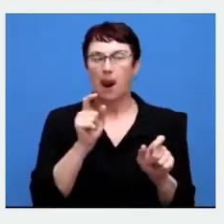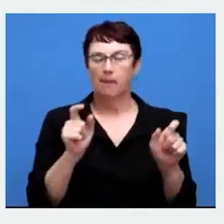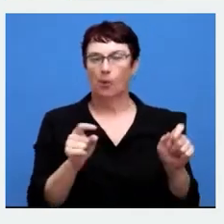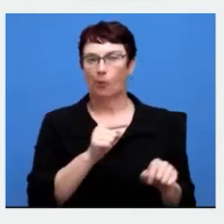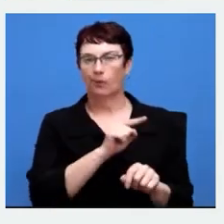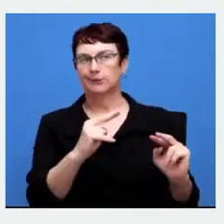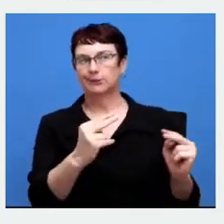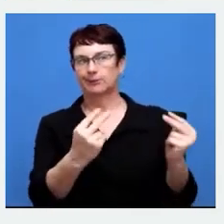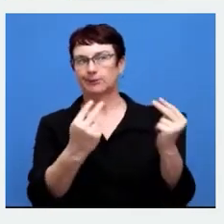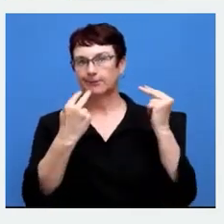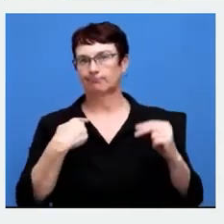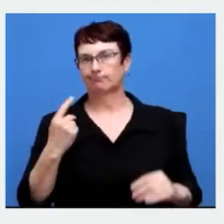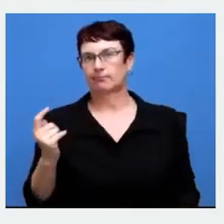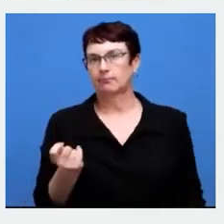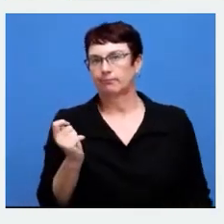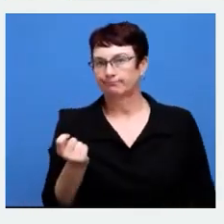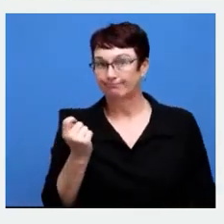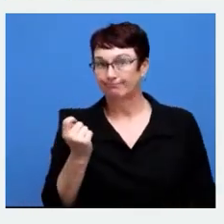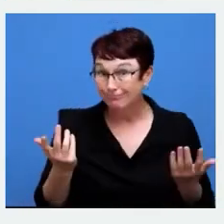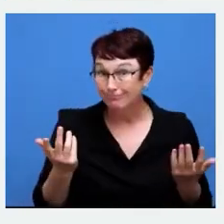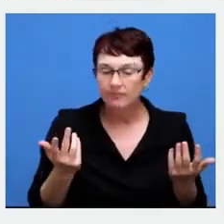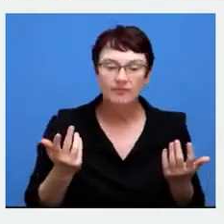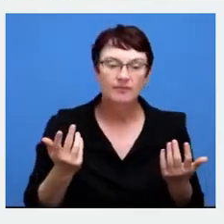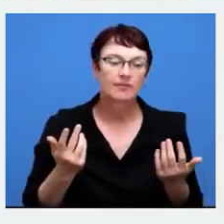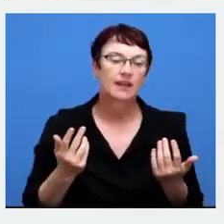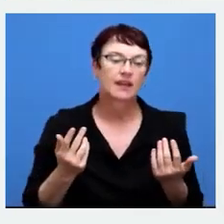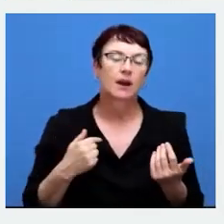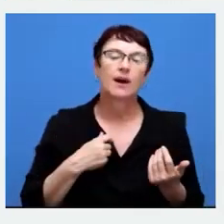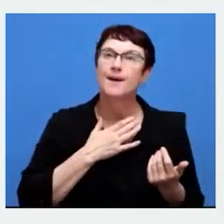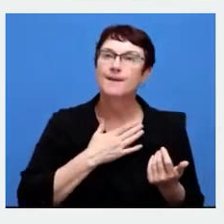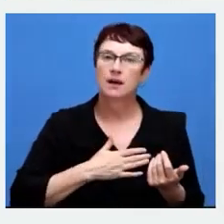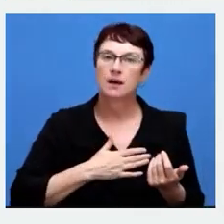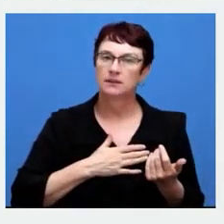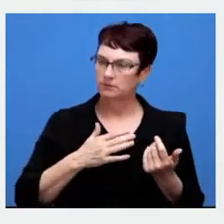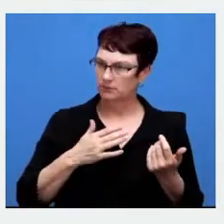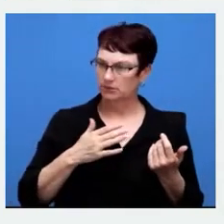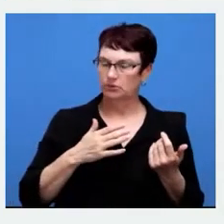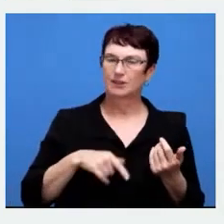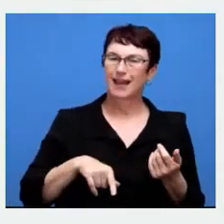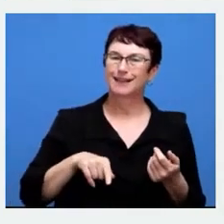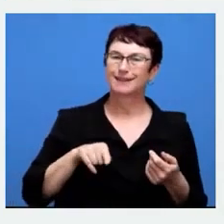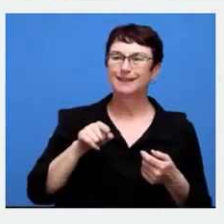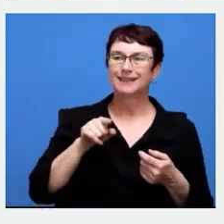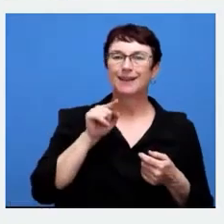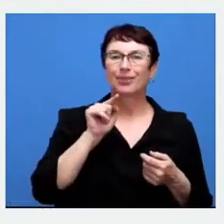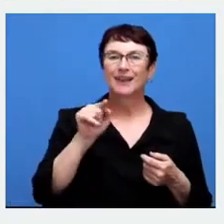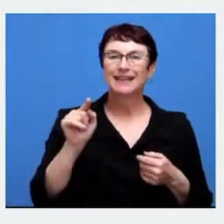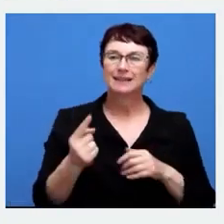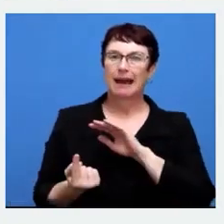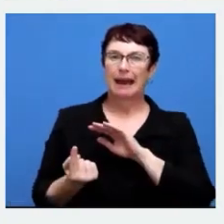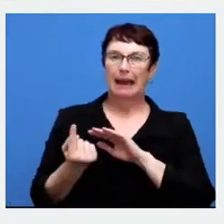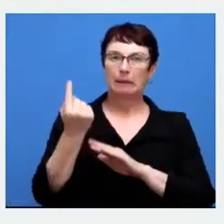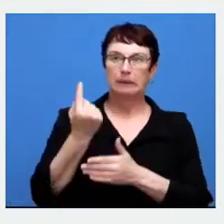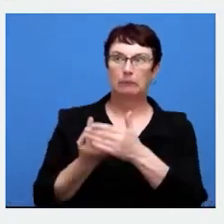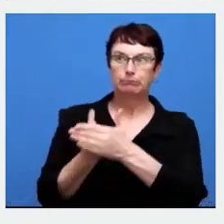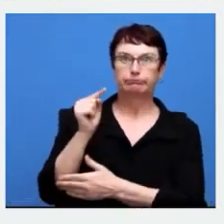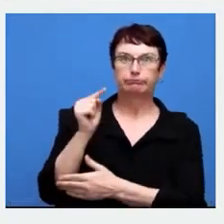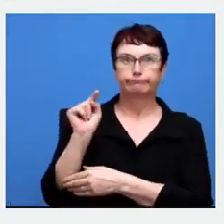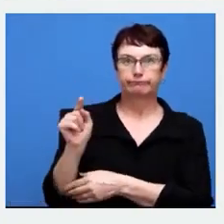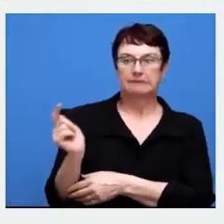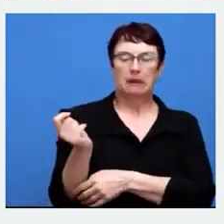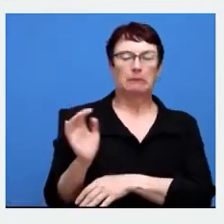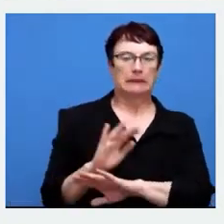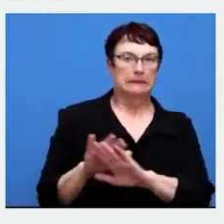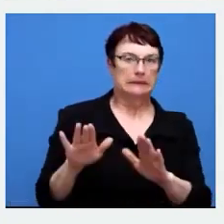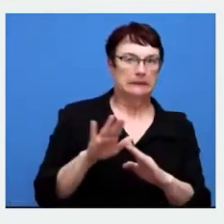of invisibilizing and marginalizing this kind of phenomena. And health and prevention, which has to do with, you